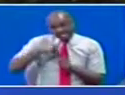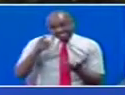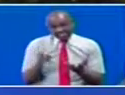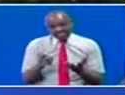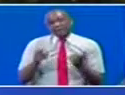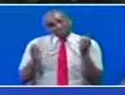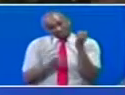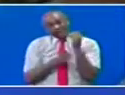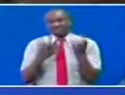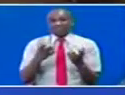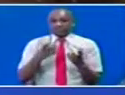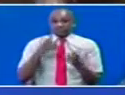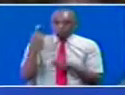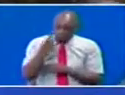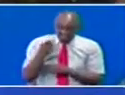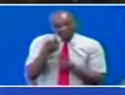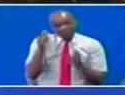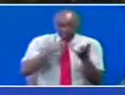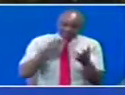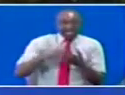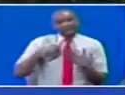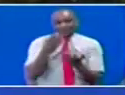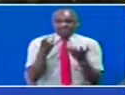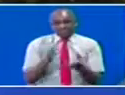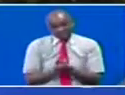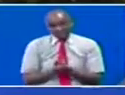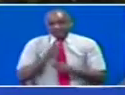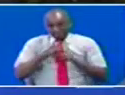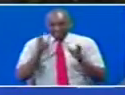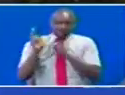bad defeat, because it is just a few mistakes that we make. And normally they have just